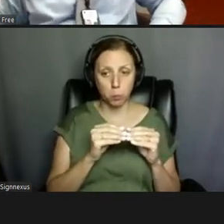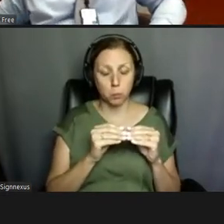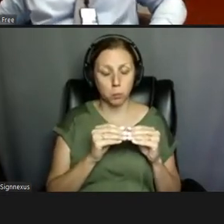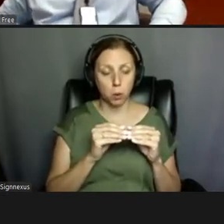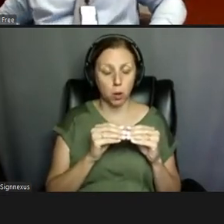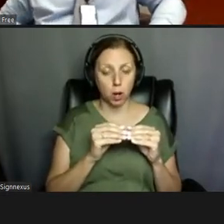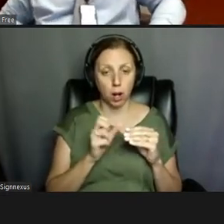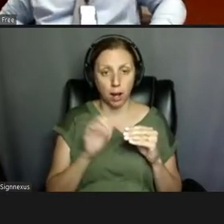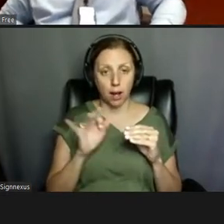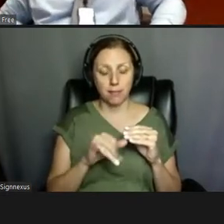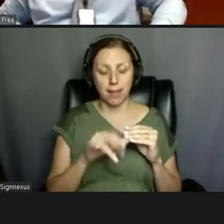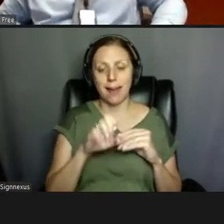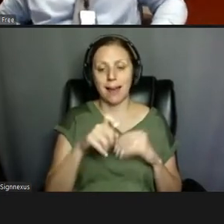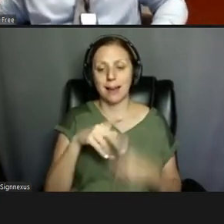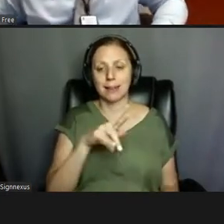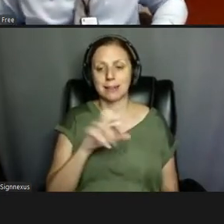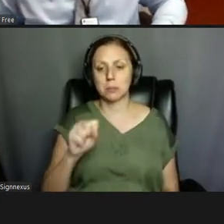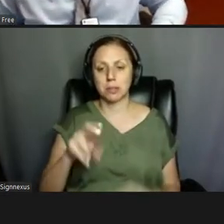the express trains.